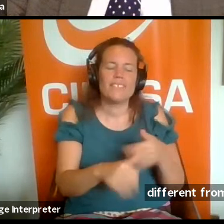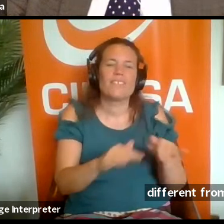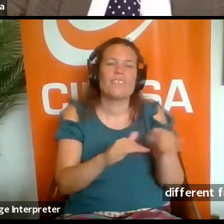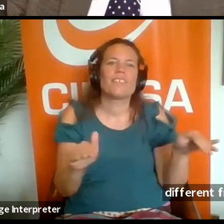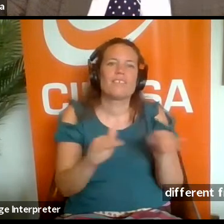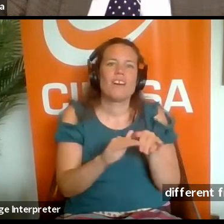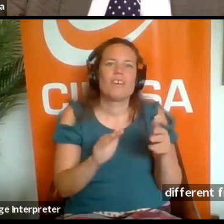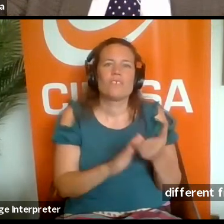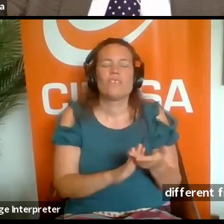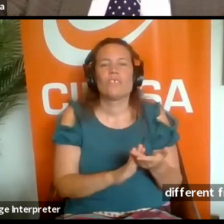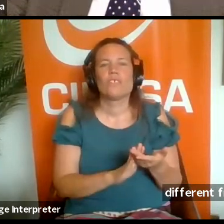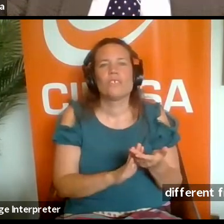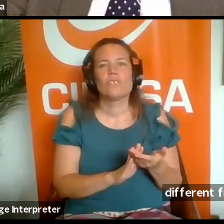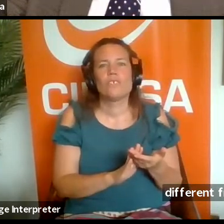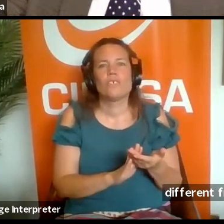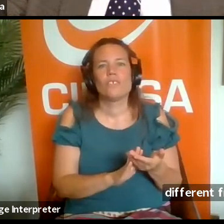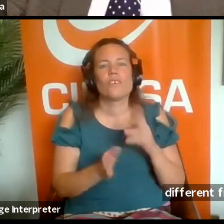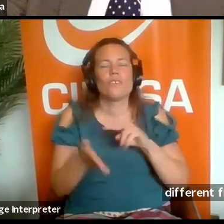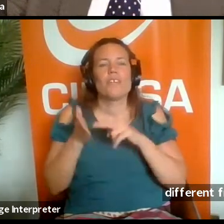political subjects and